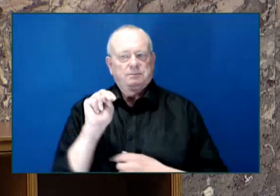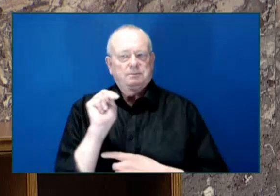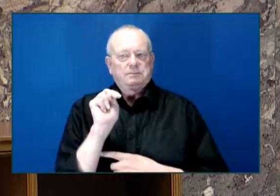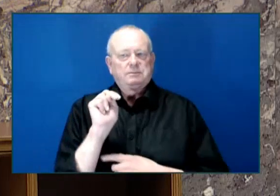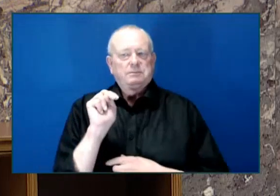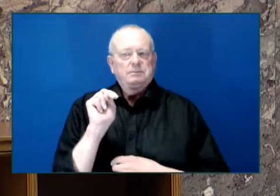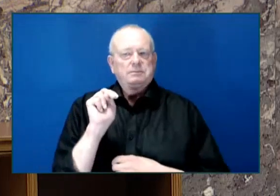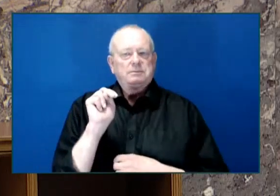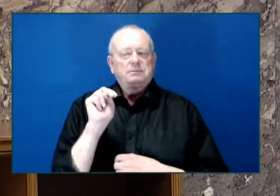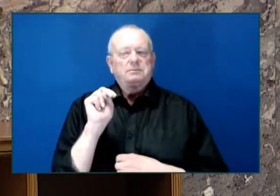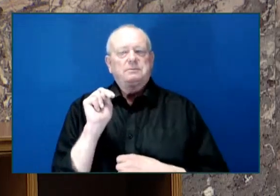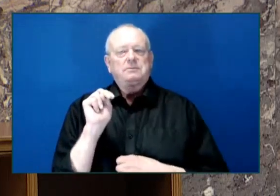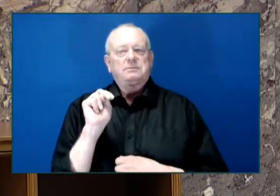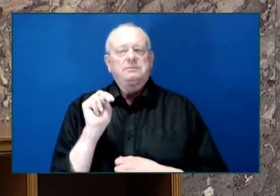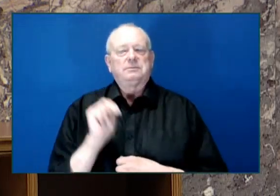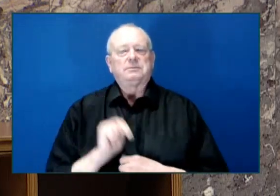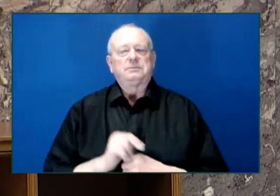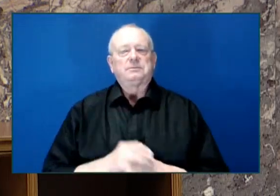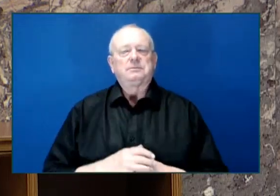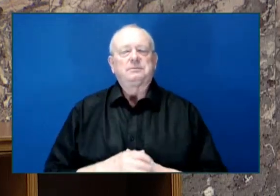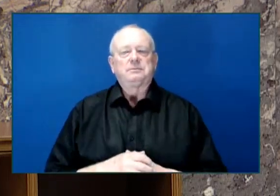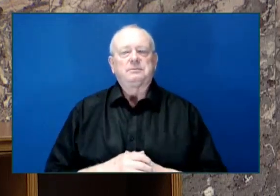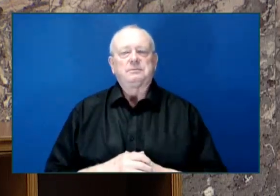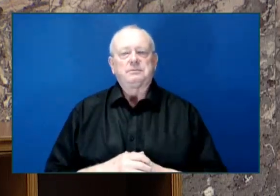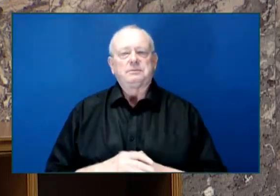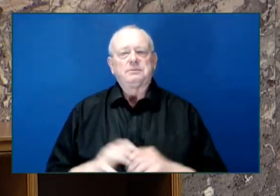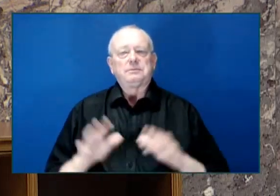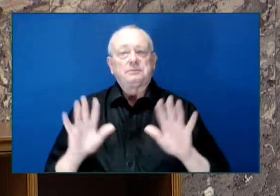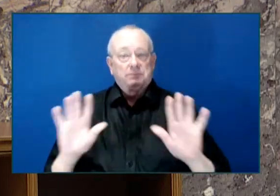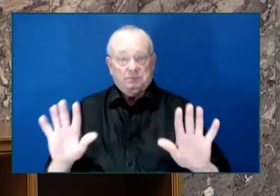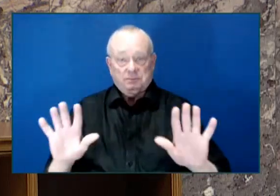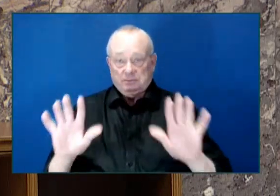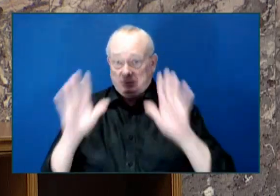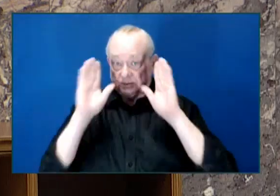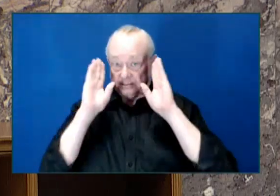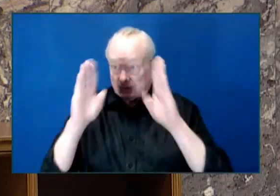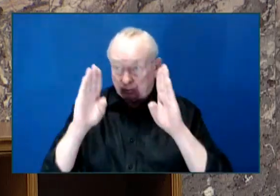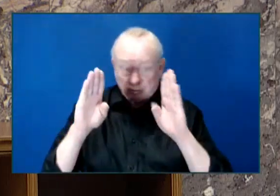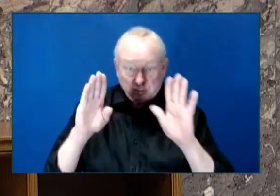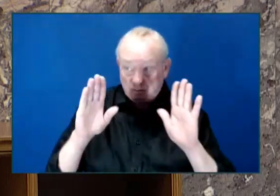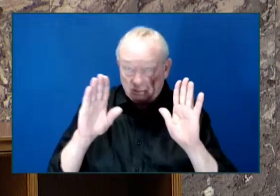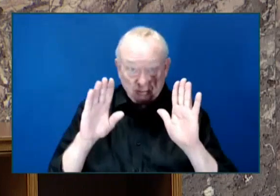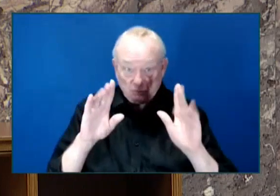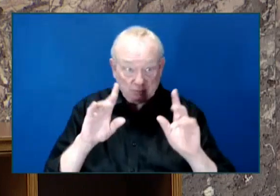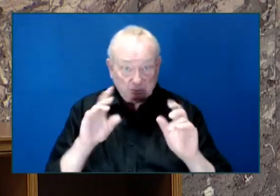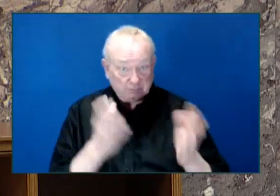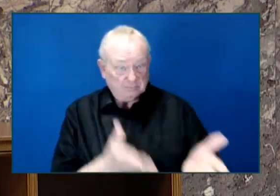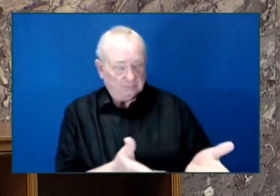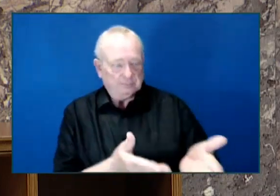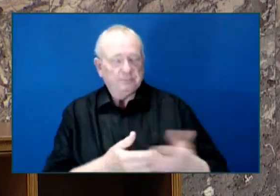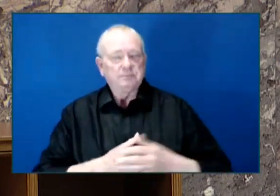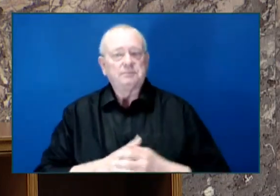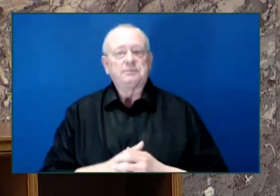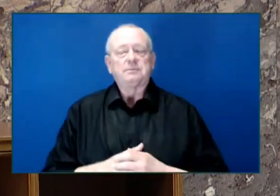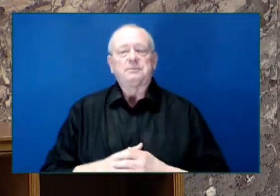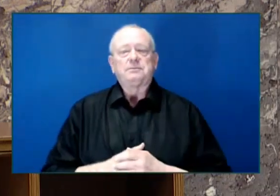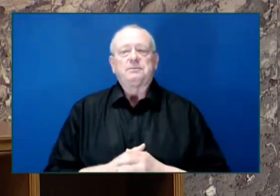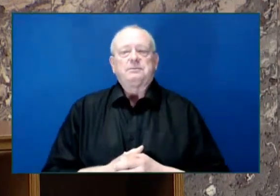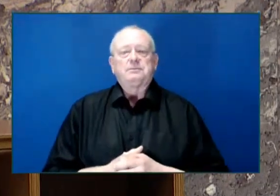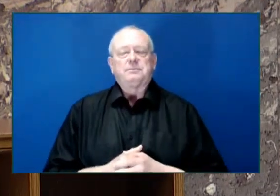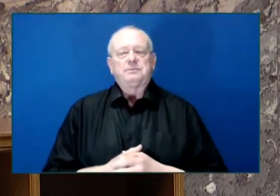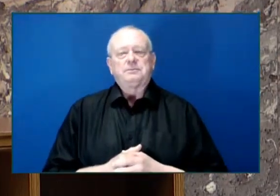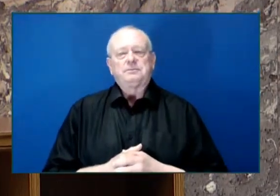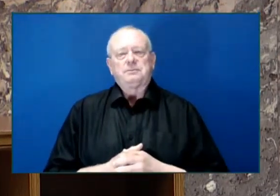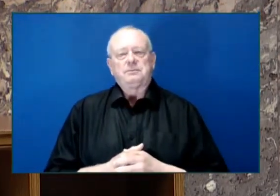Members, let's listen to the question, please. Let's hear the question. Yesterday, while the Jobs